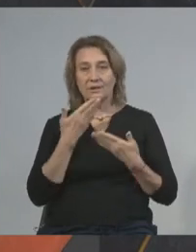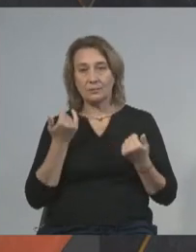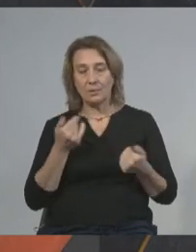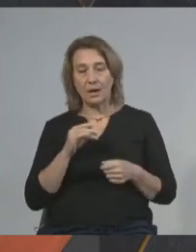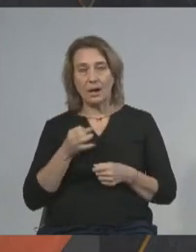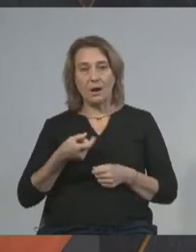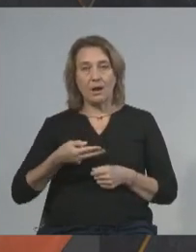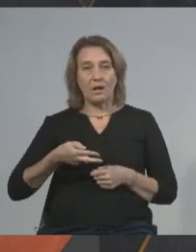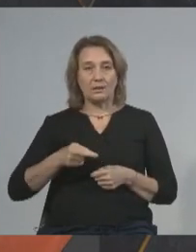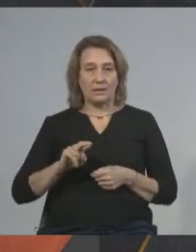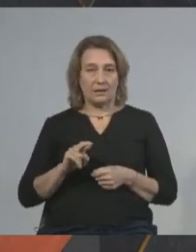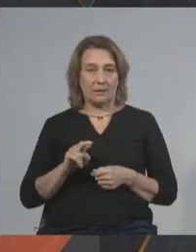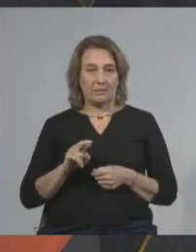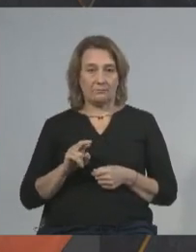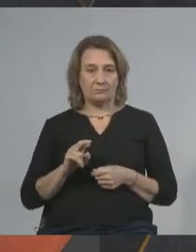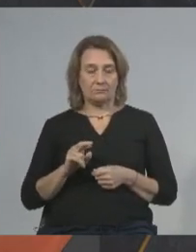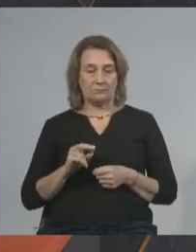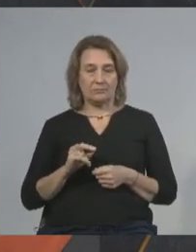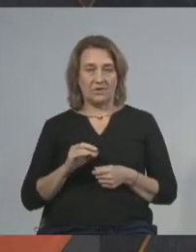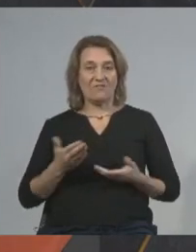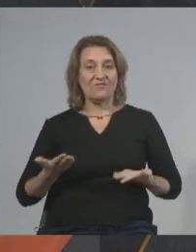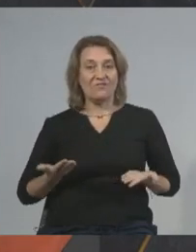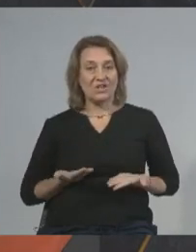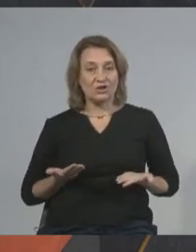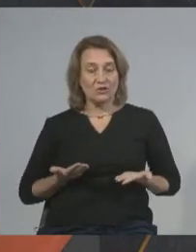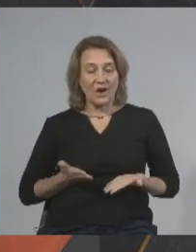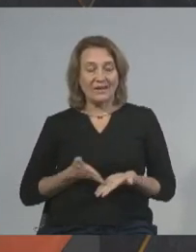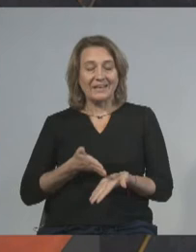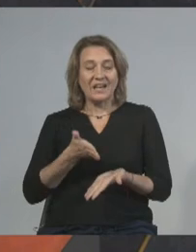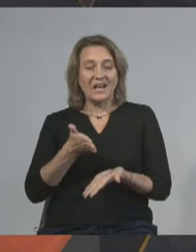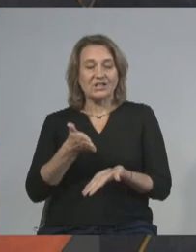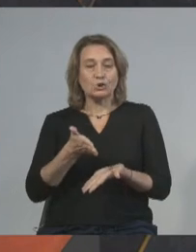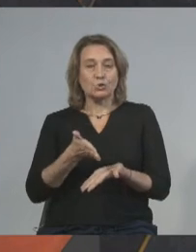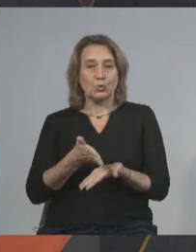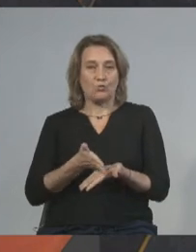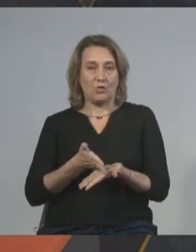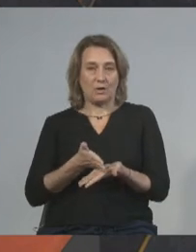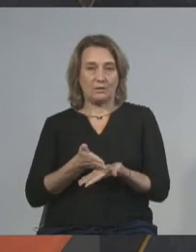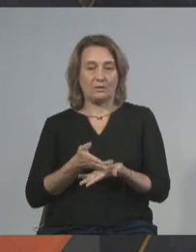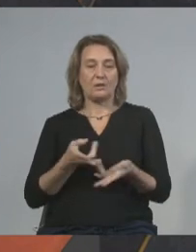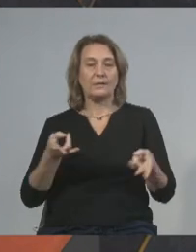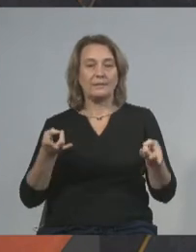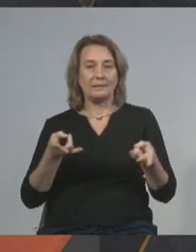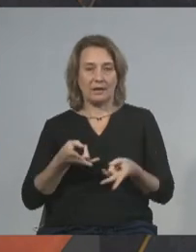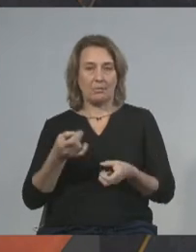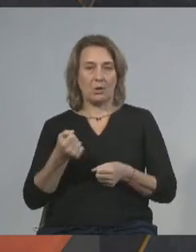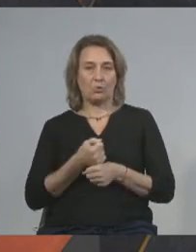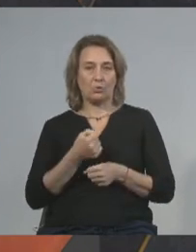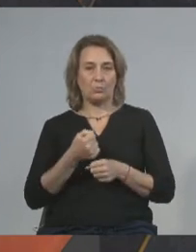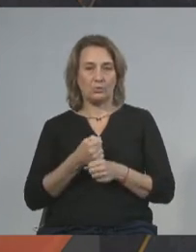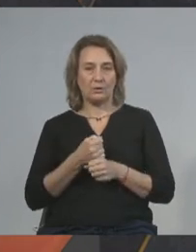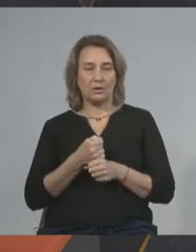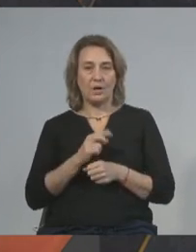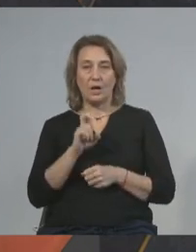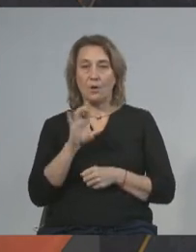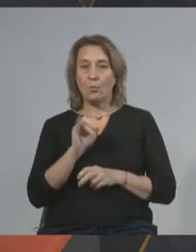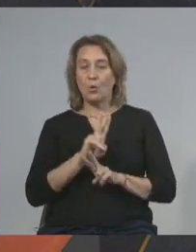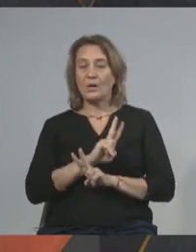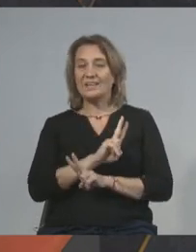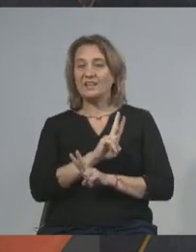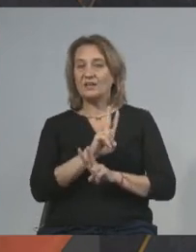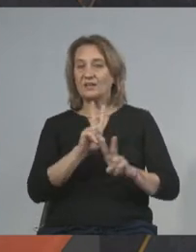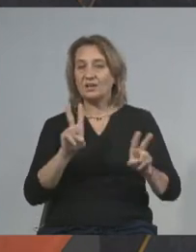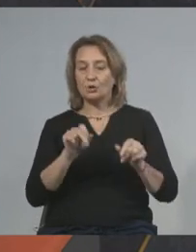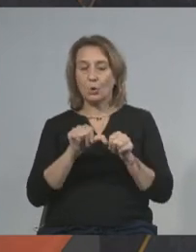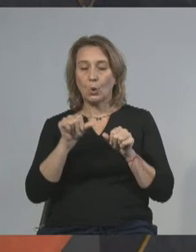no answer to whether the media need to do that or not of course they might do it if they want to